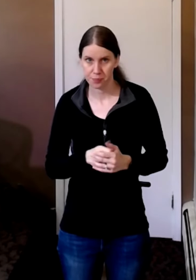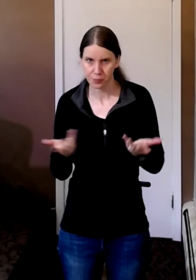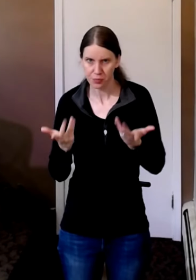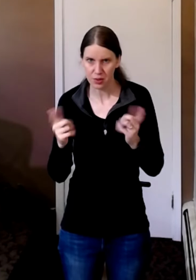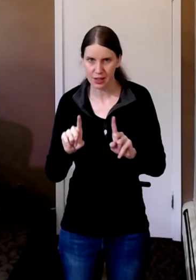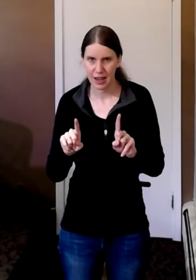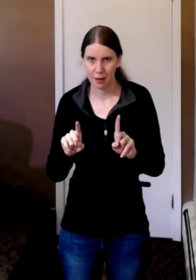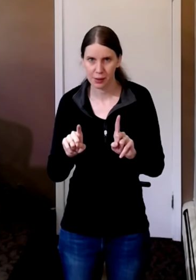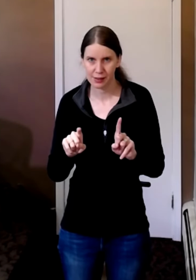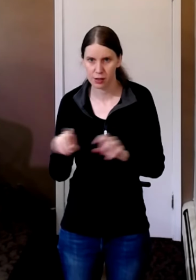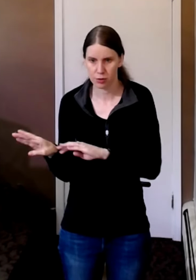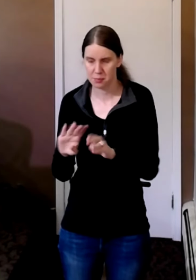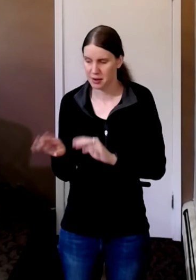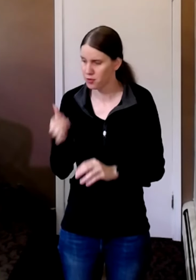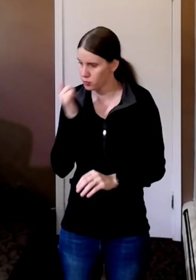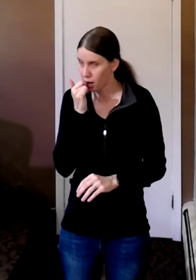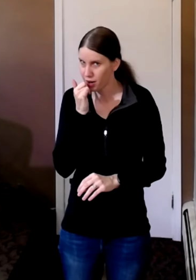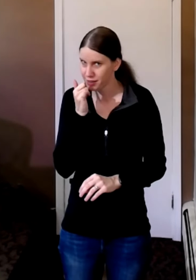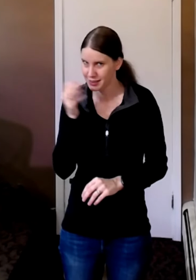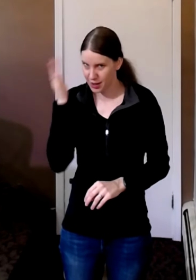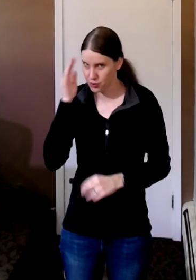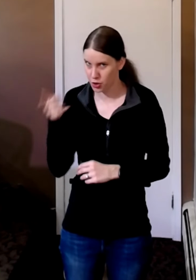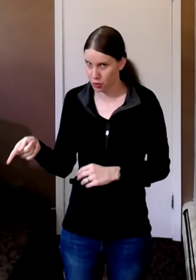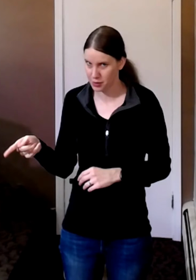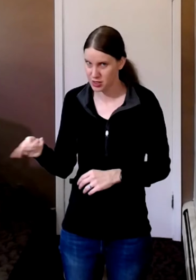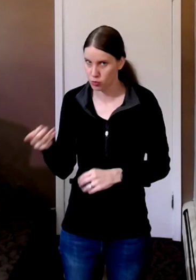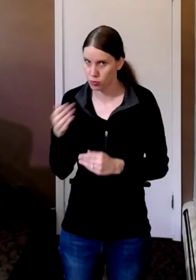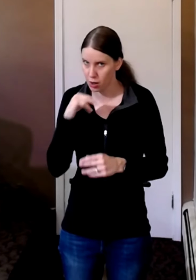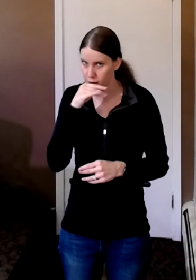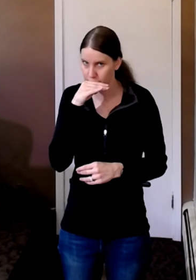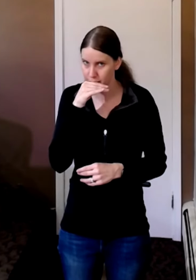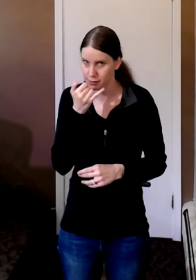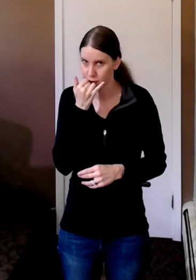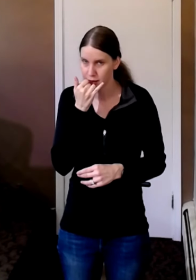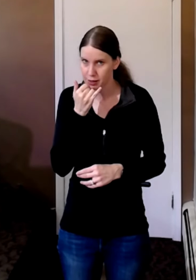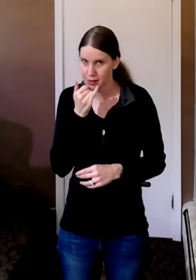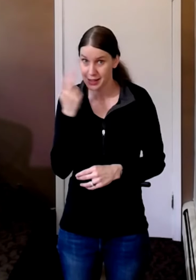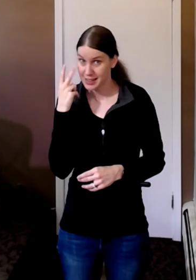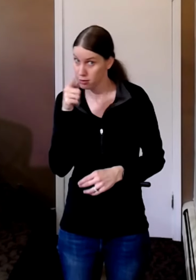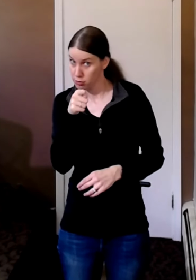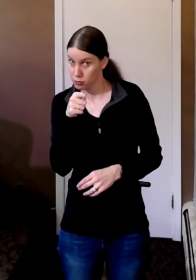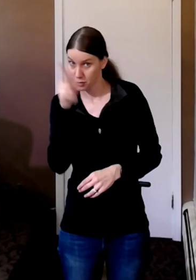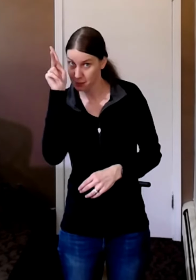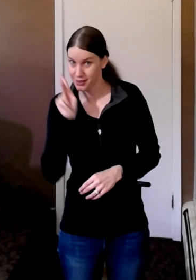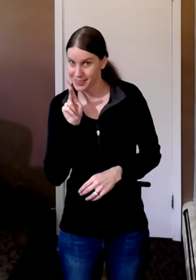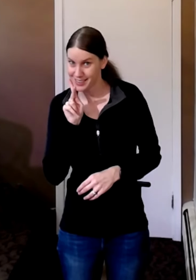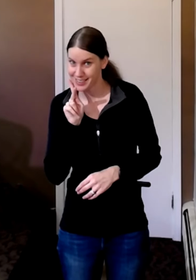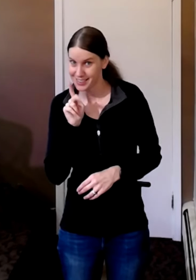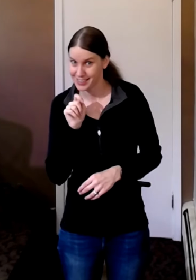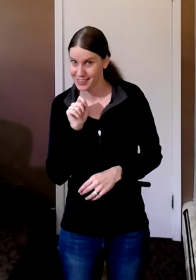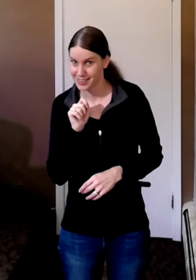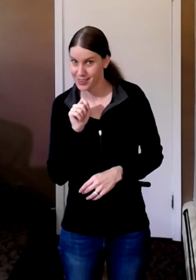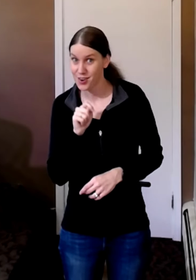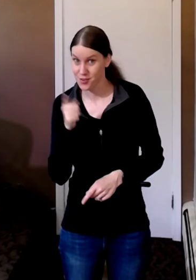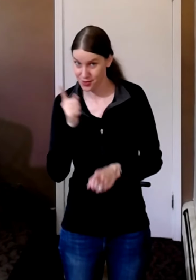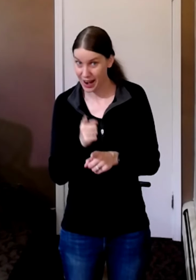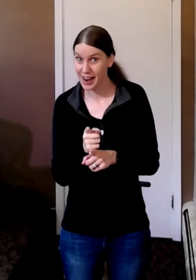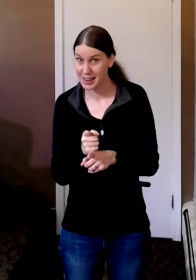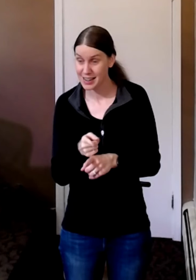What happens when they're doing something they know they're not supposed to? They look at you. Can I touch